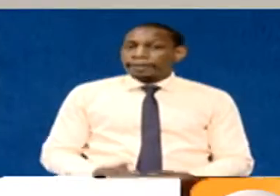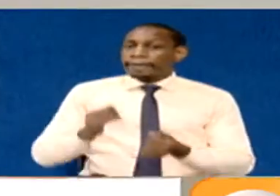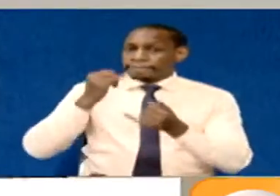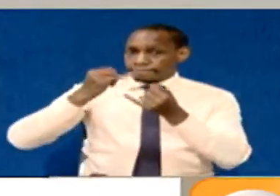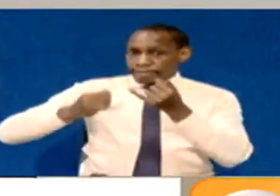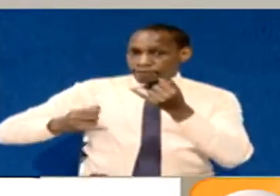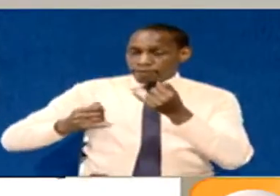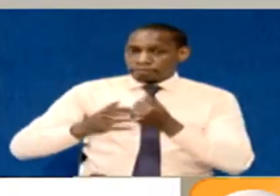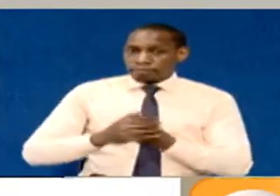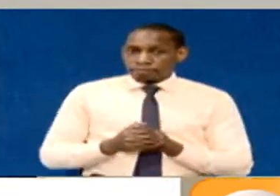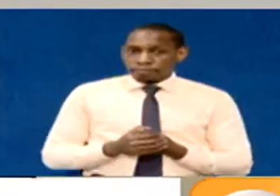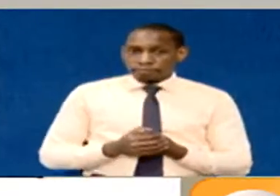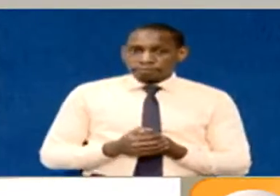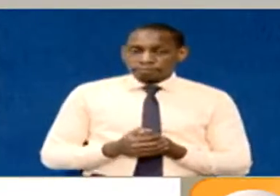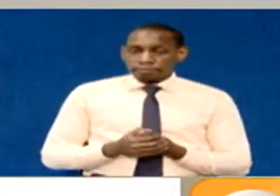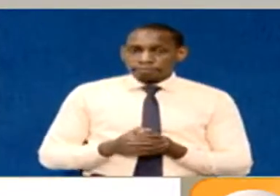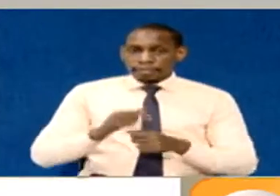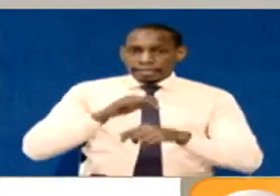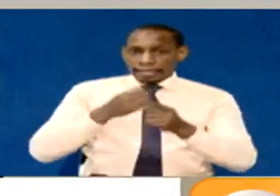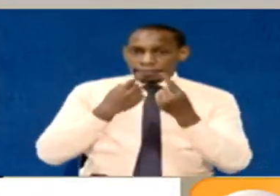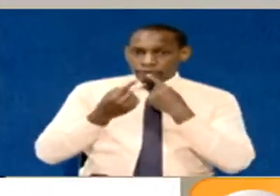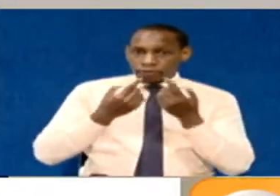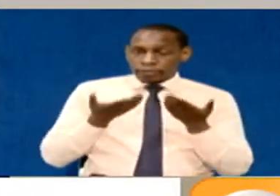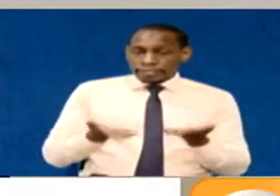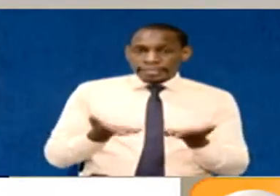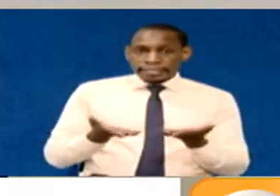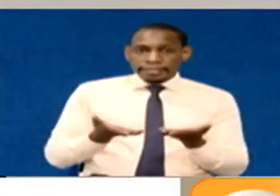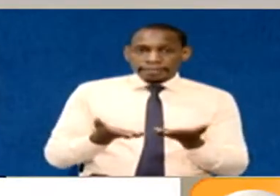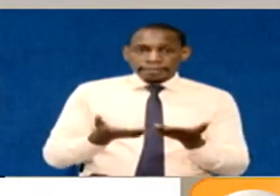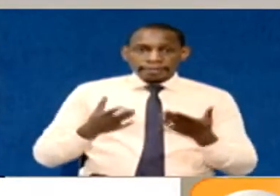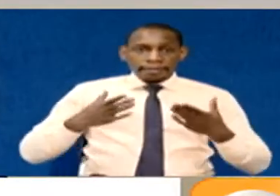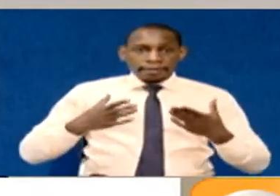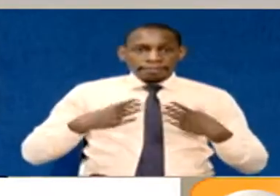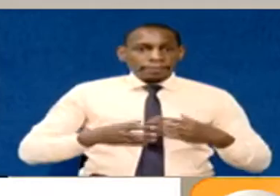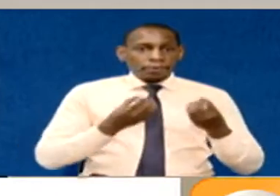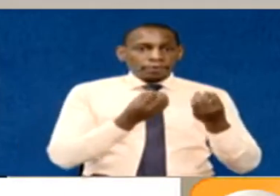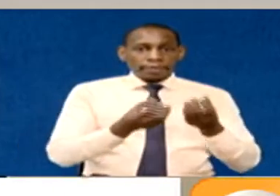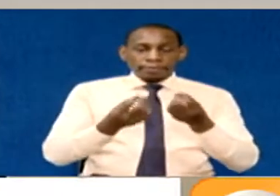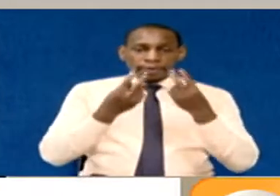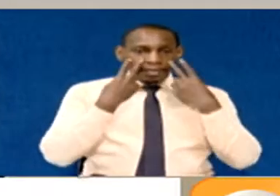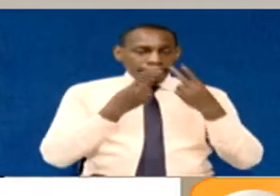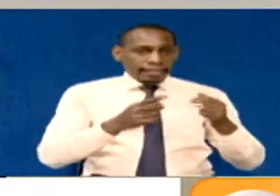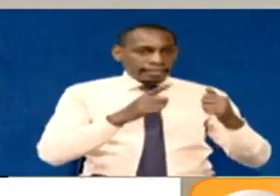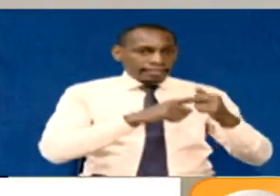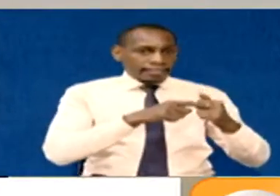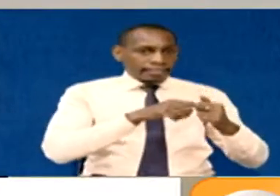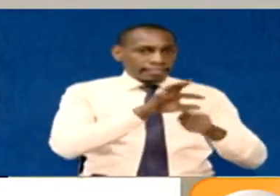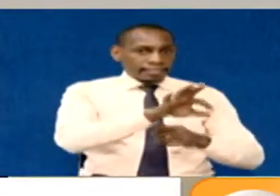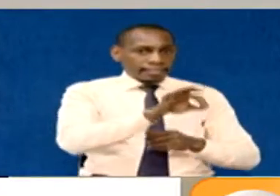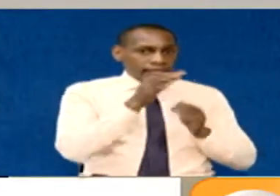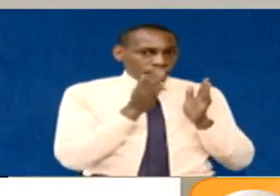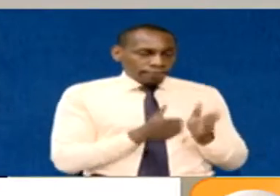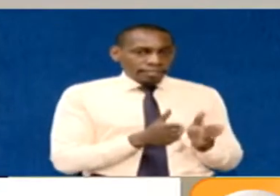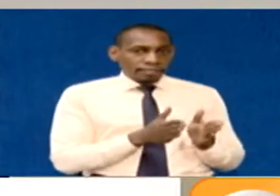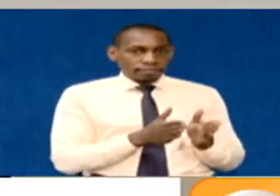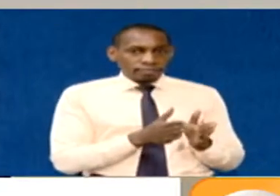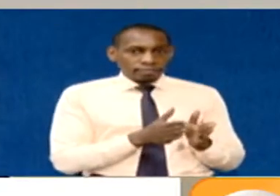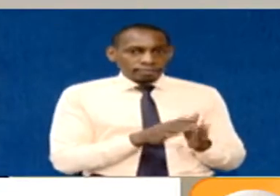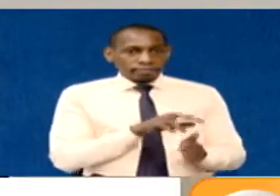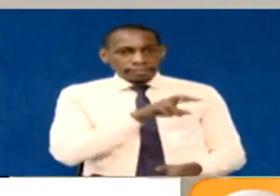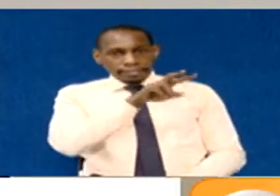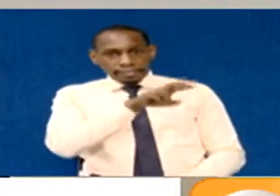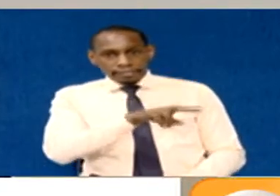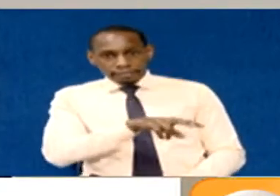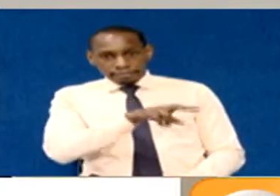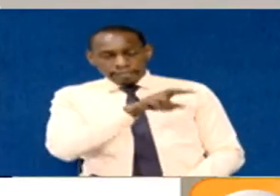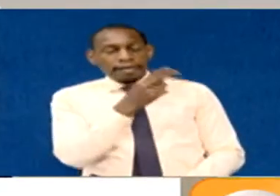lastly, as we speak now, many people will look at the six nominees from a very, or from a very